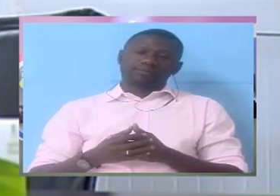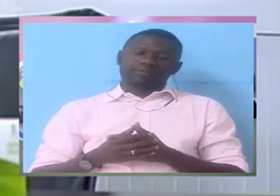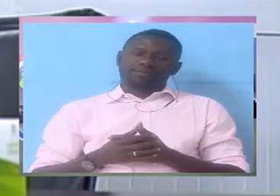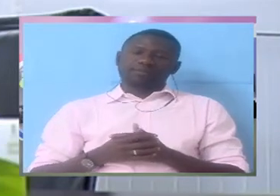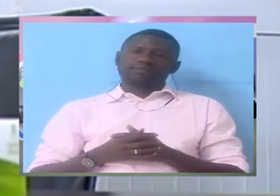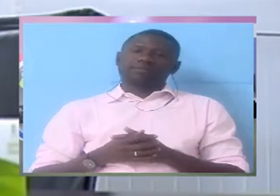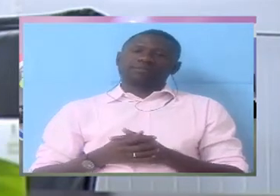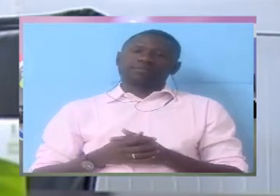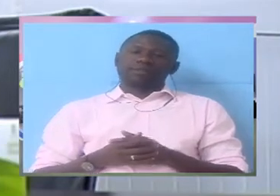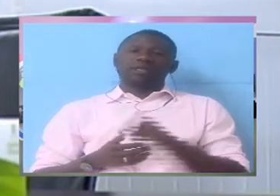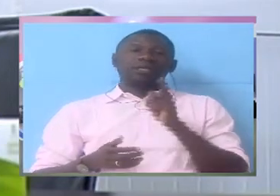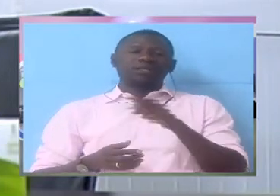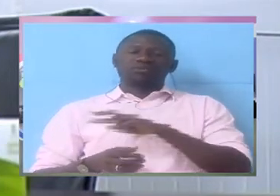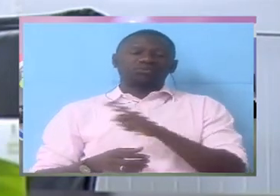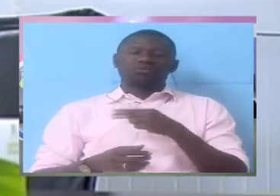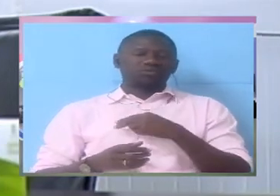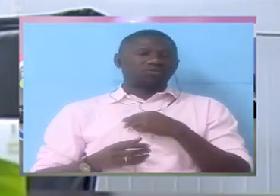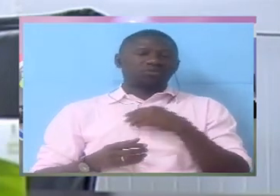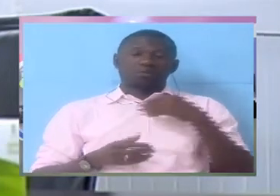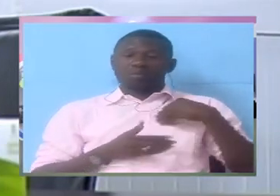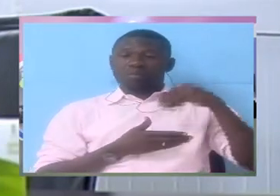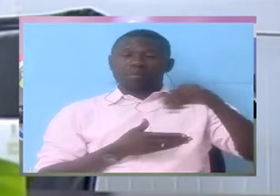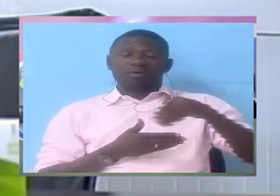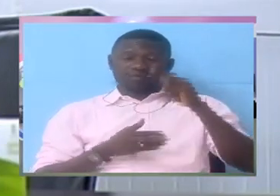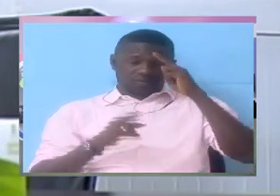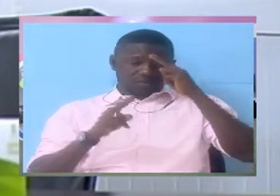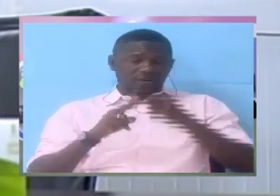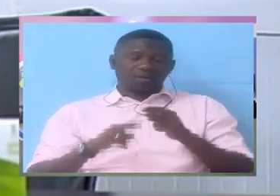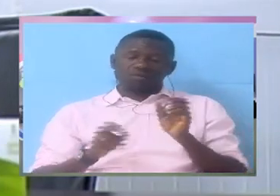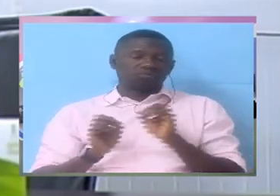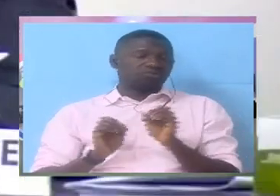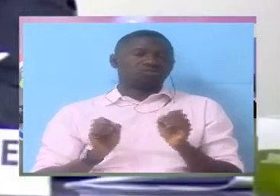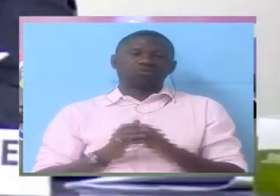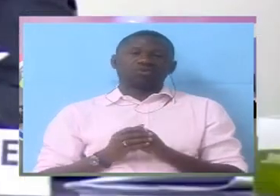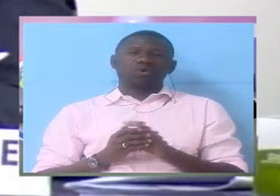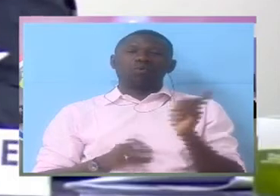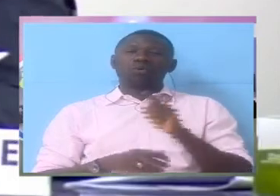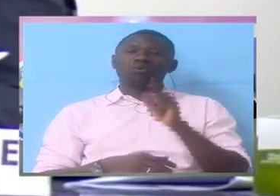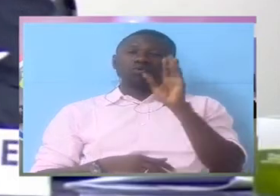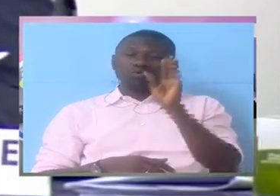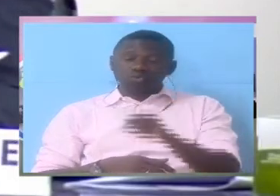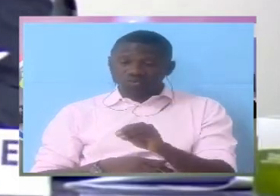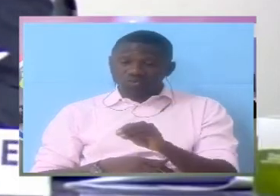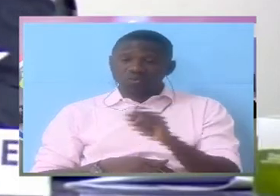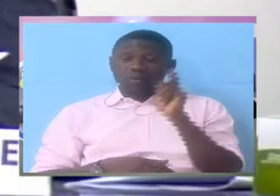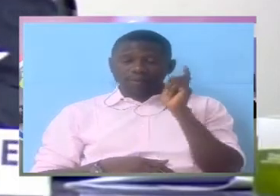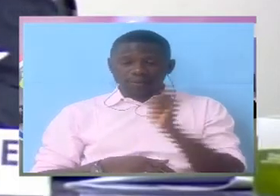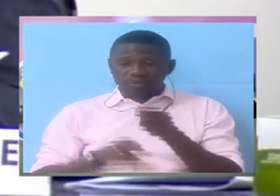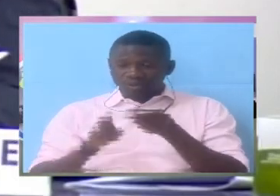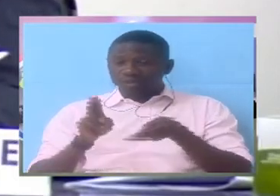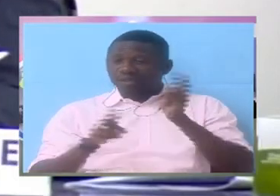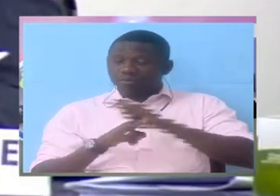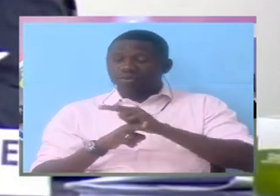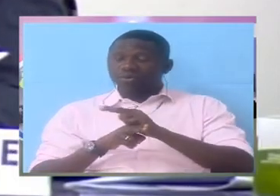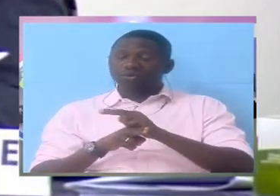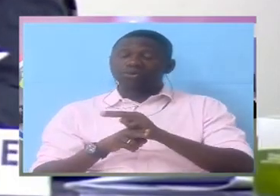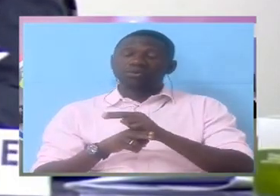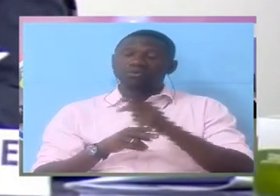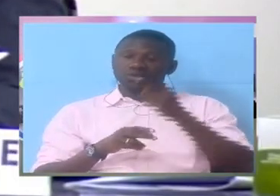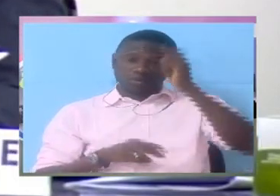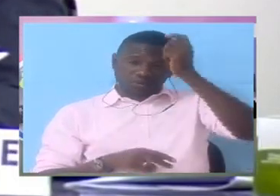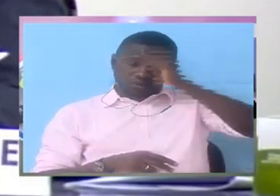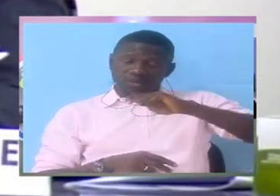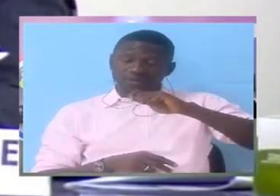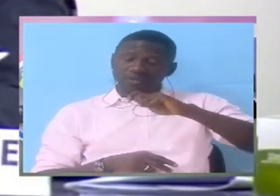not. So that is not a badge of honor. What you should have done is to report the matter to the police and let the